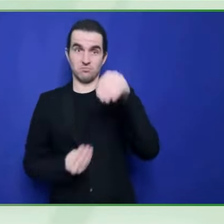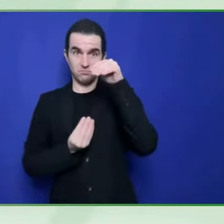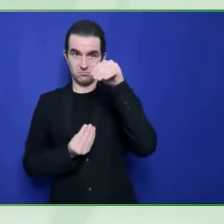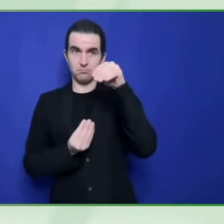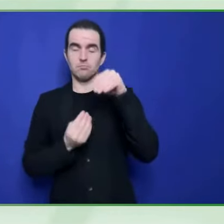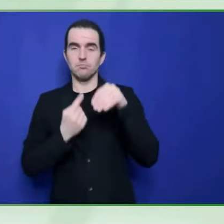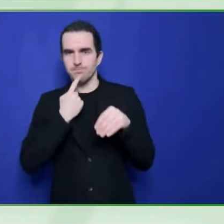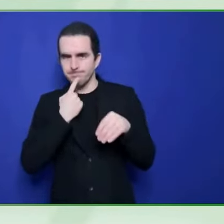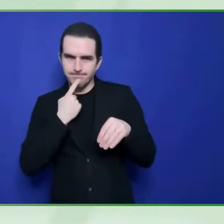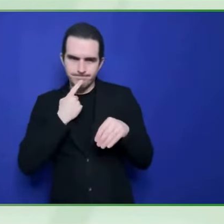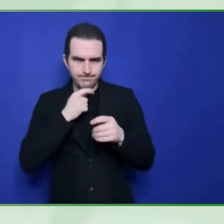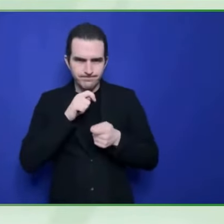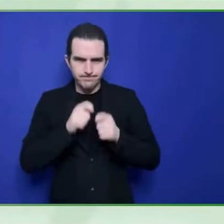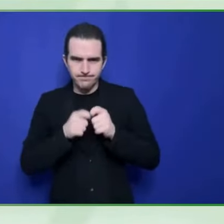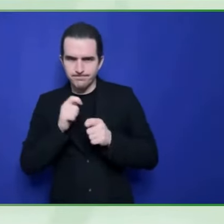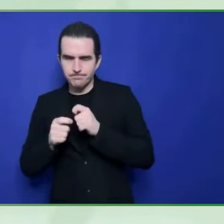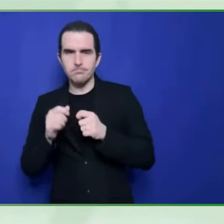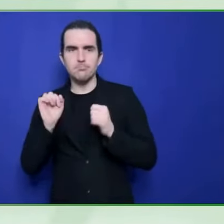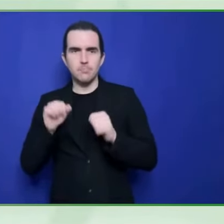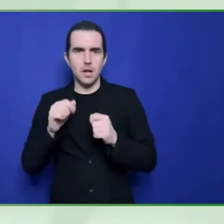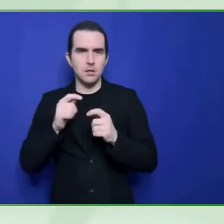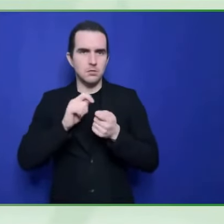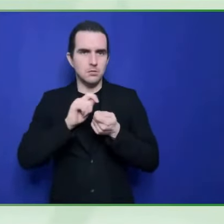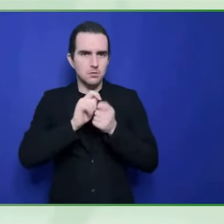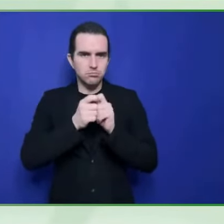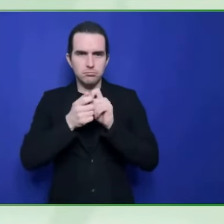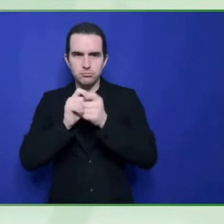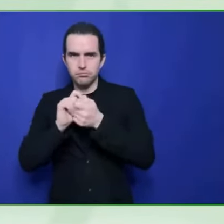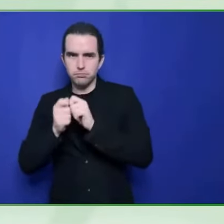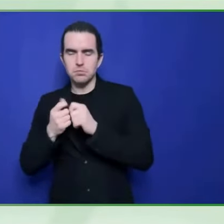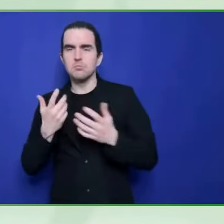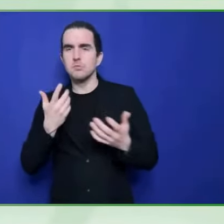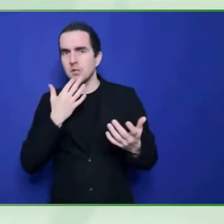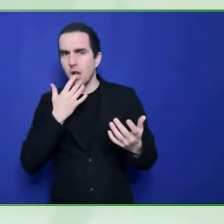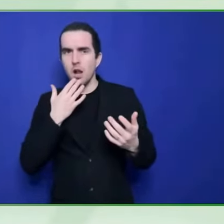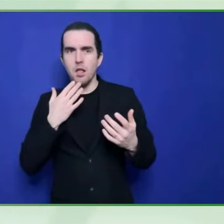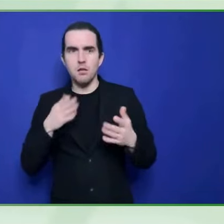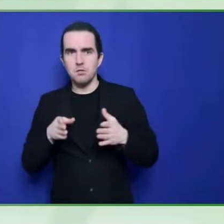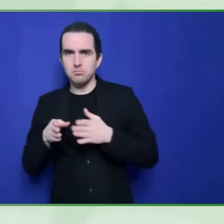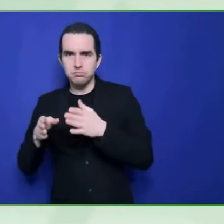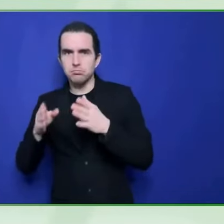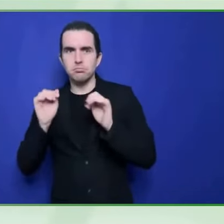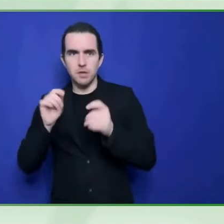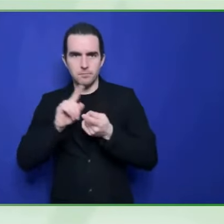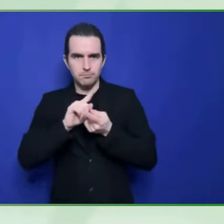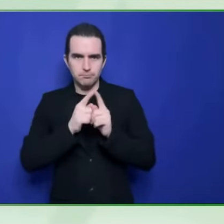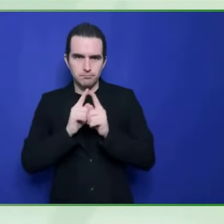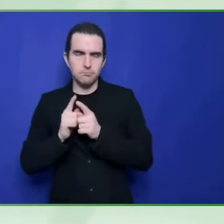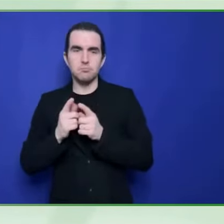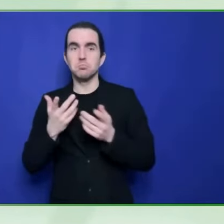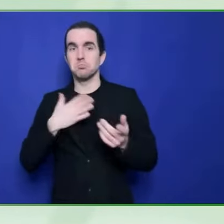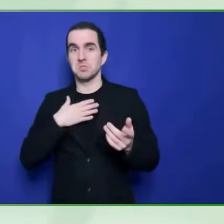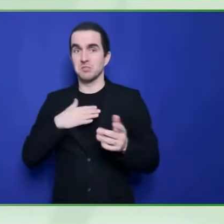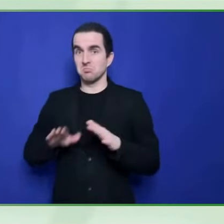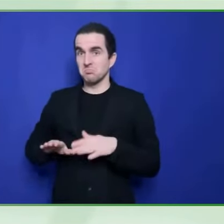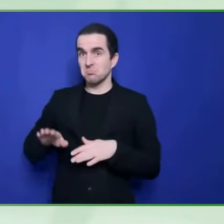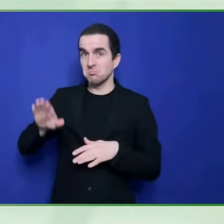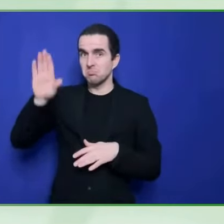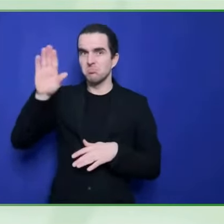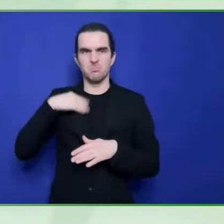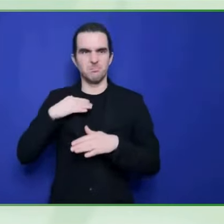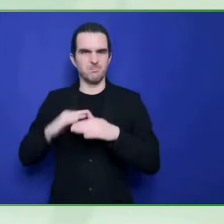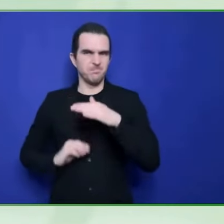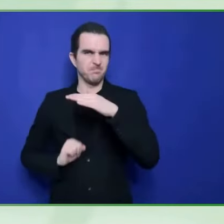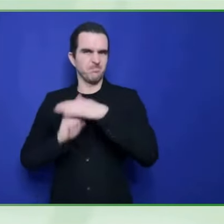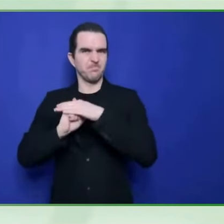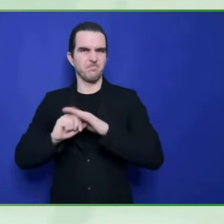maximum might be 5%, I will ratchet that down, and the colors will change based on how that